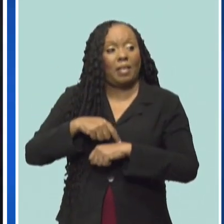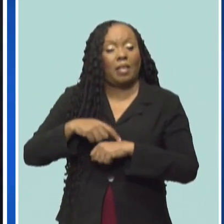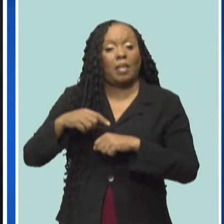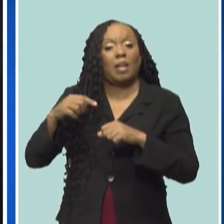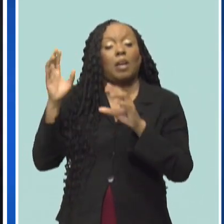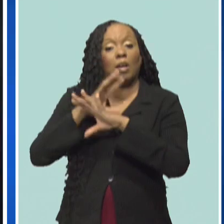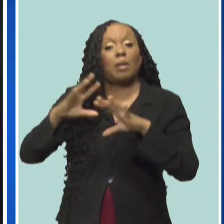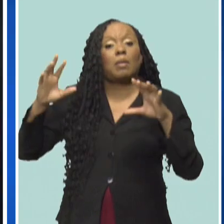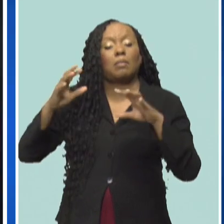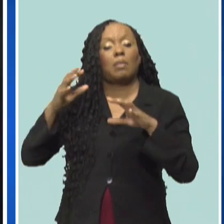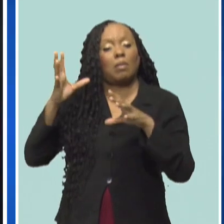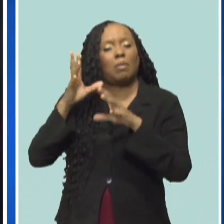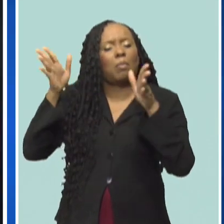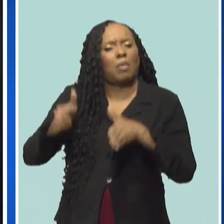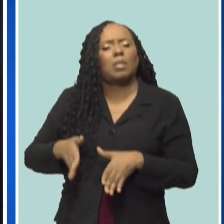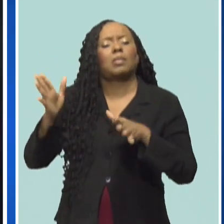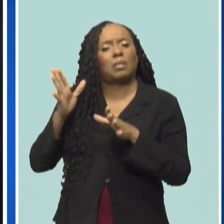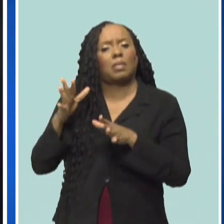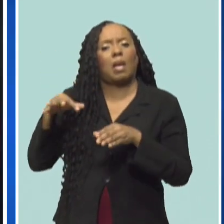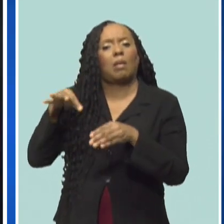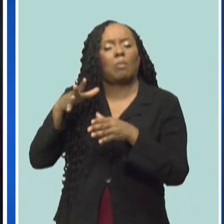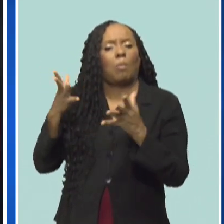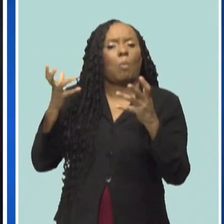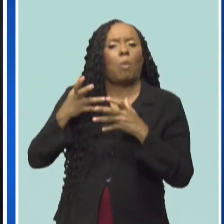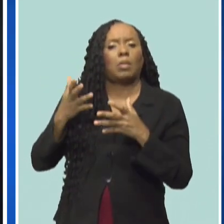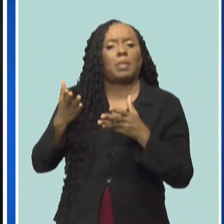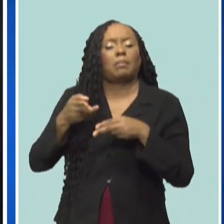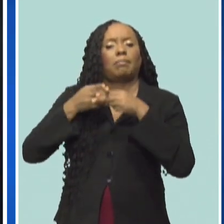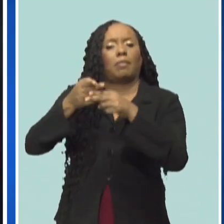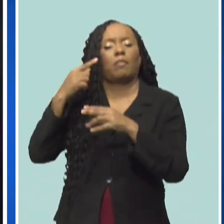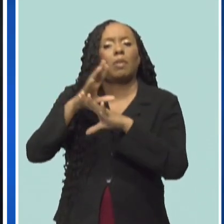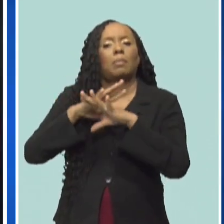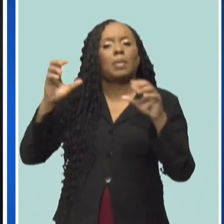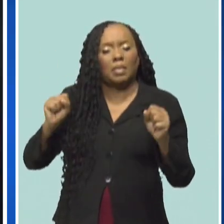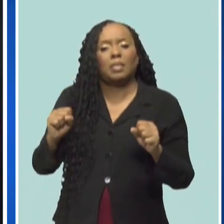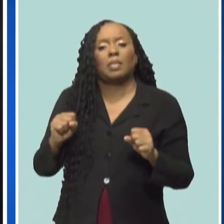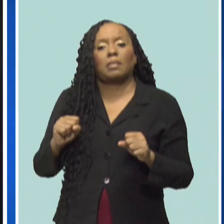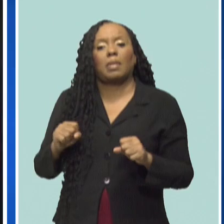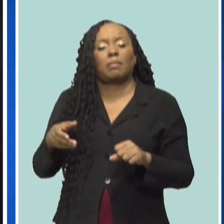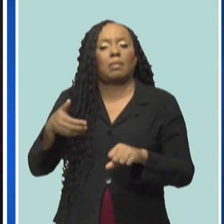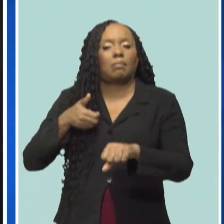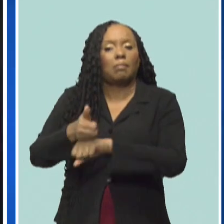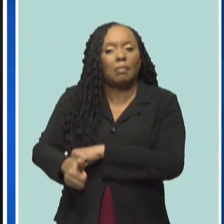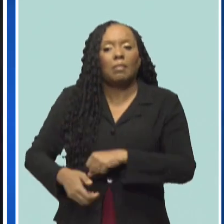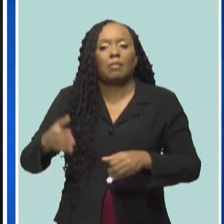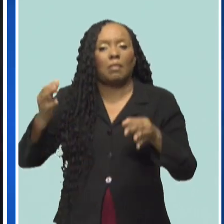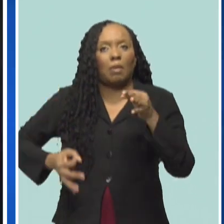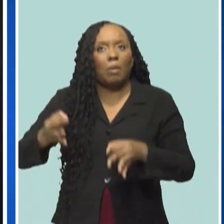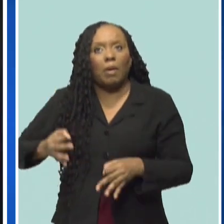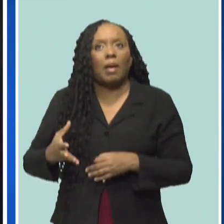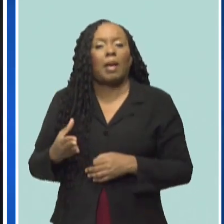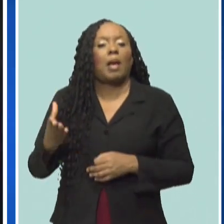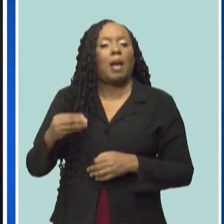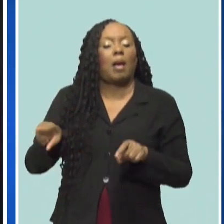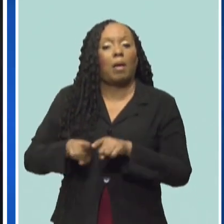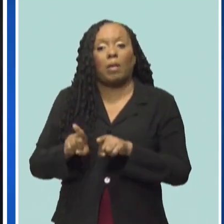indictments running. It's also the first time that a person who was a former president who was defeated has actually come back to run again.